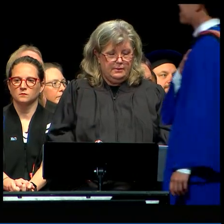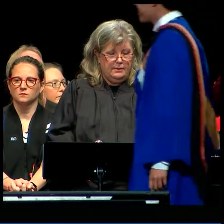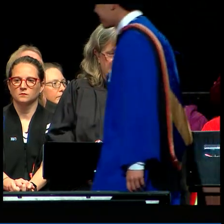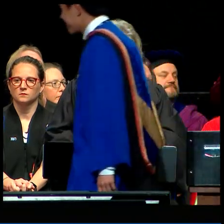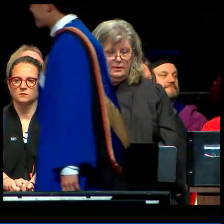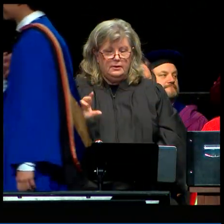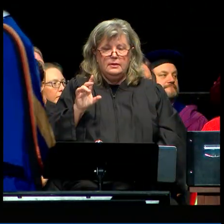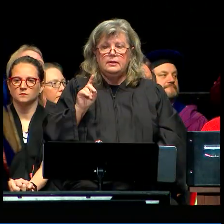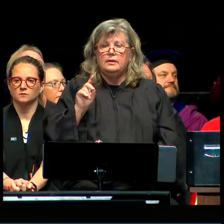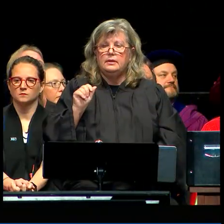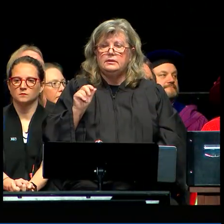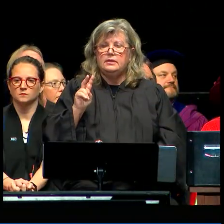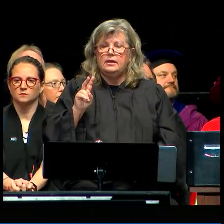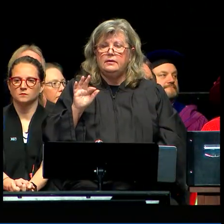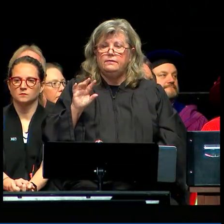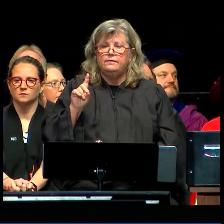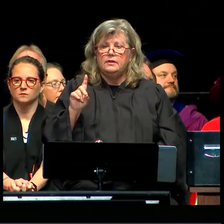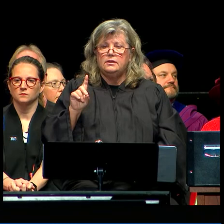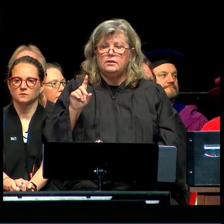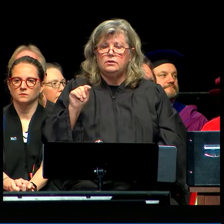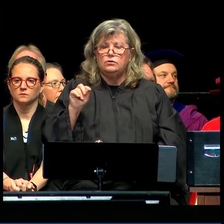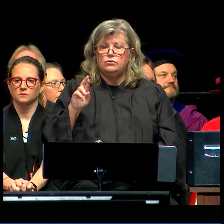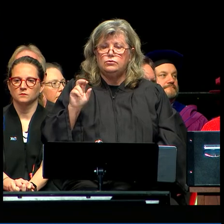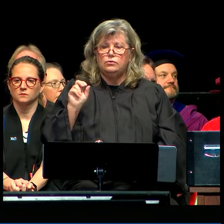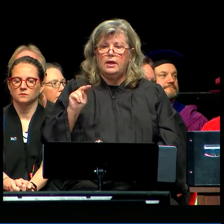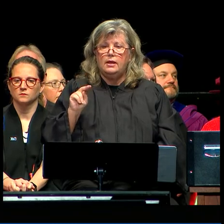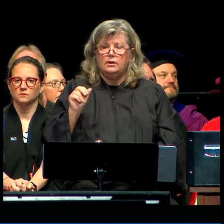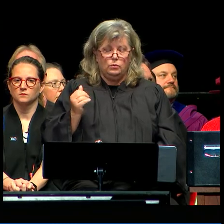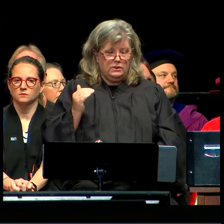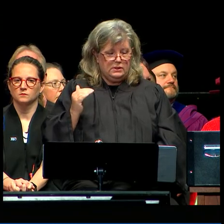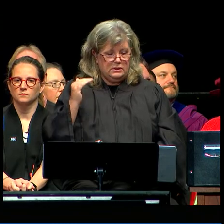David Tran, with distinction.